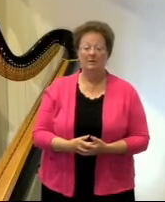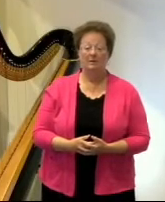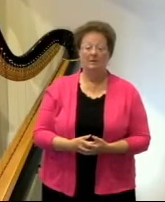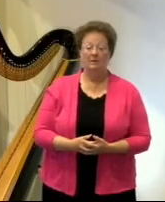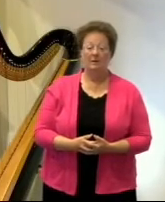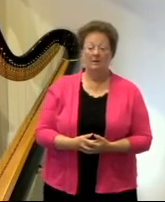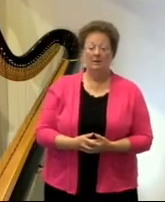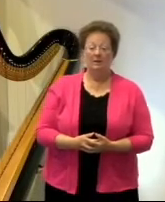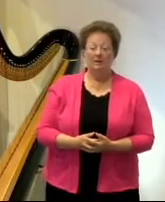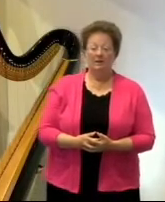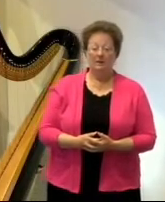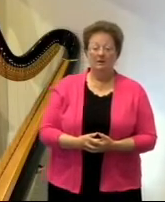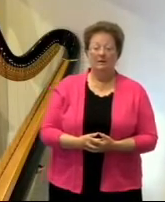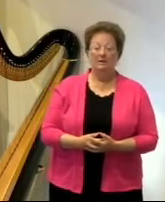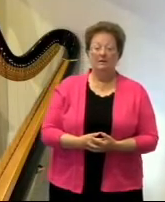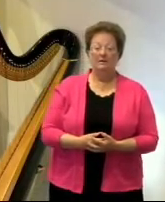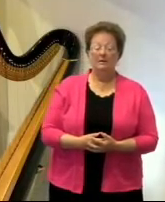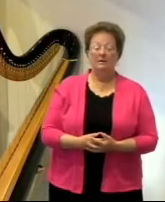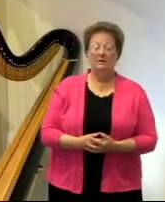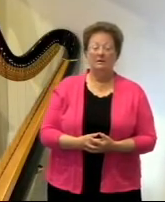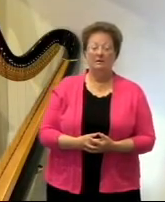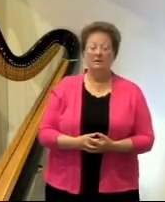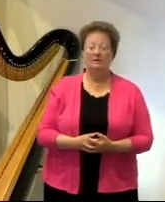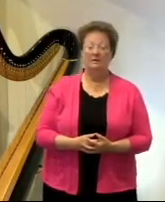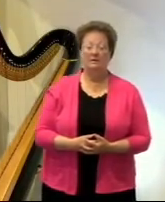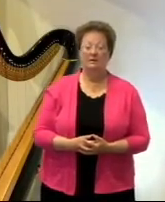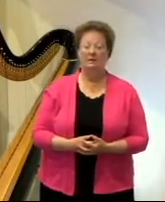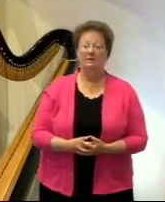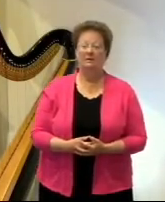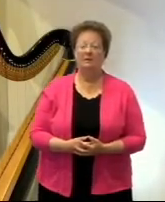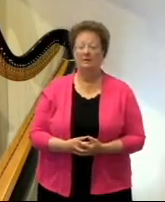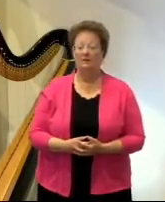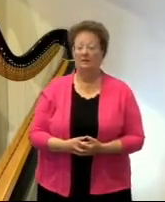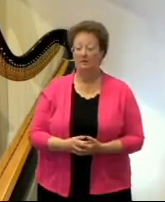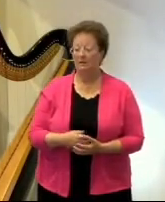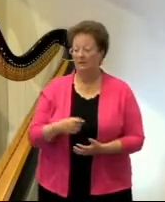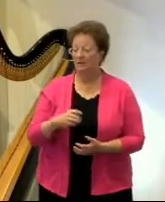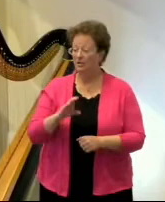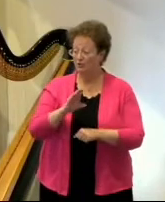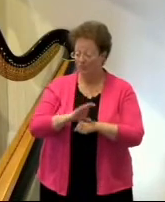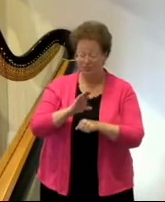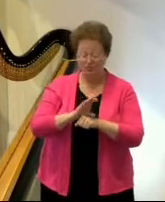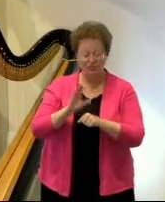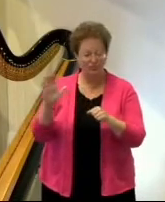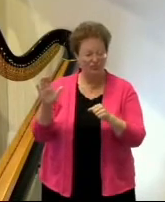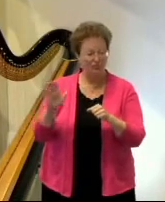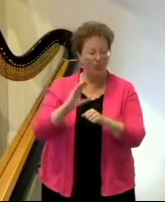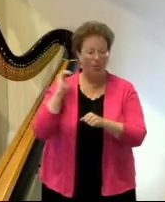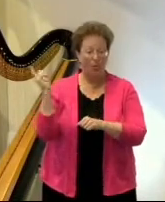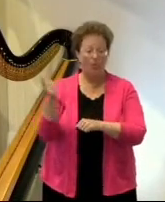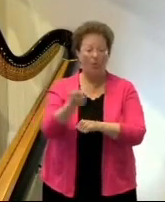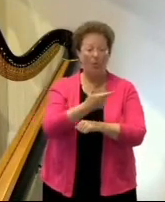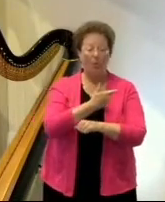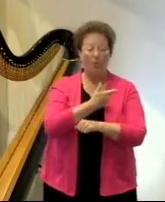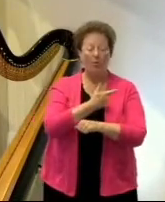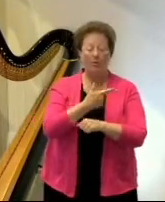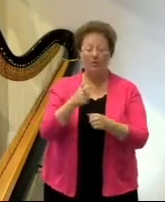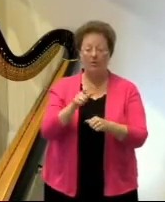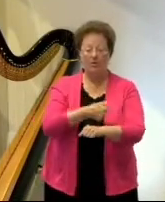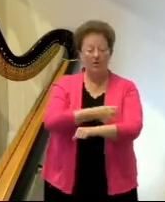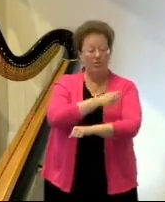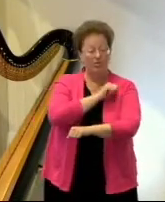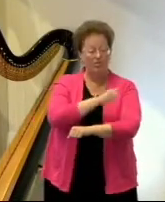often talks about the office of the keys, which is given to the entire church. The church has the authority and